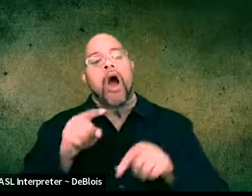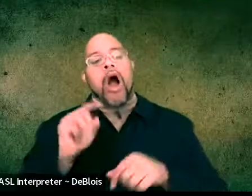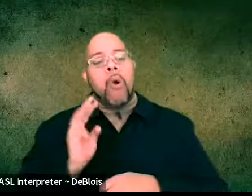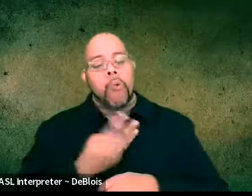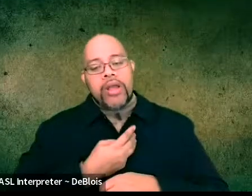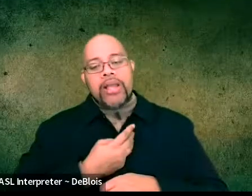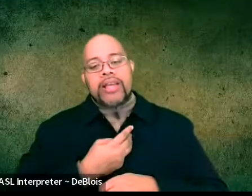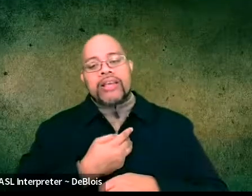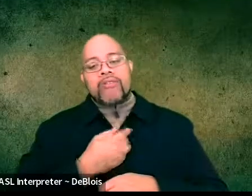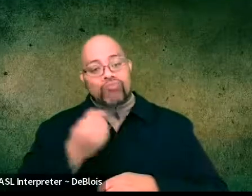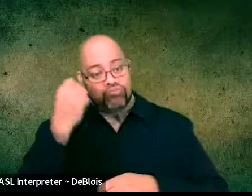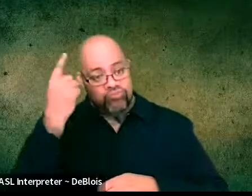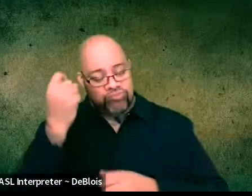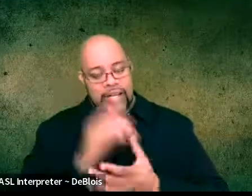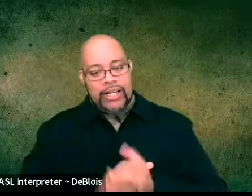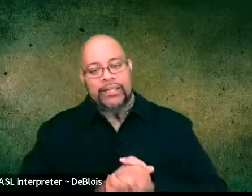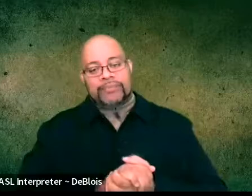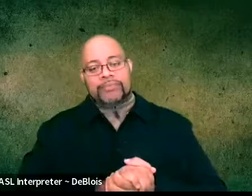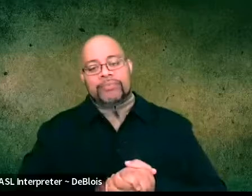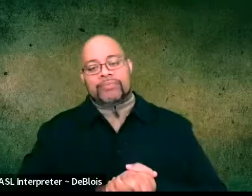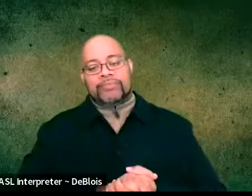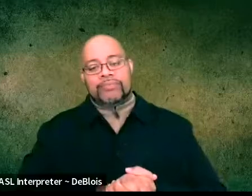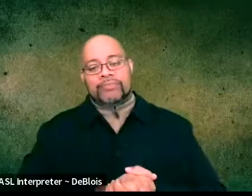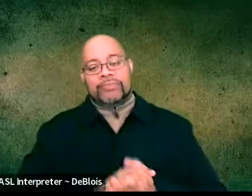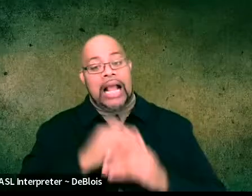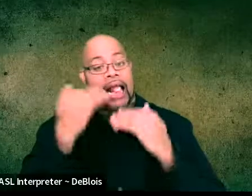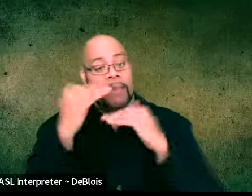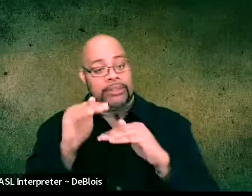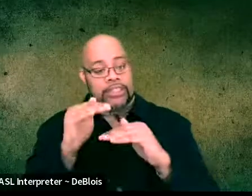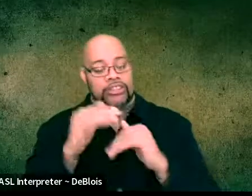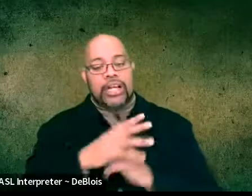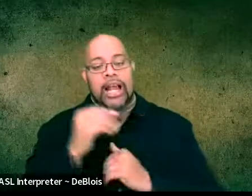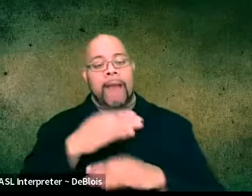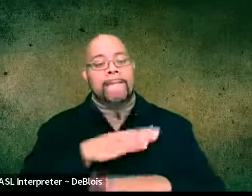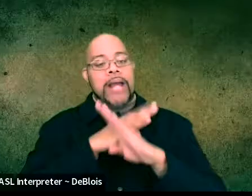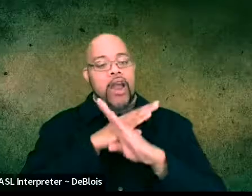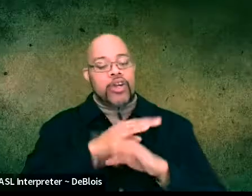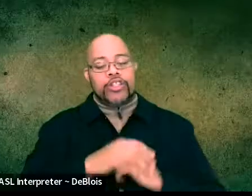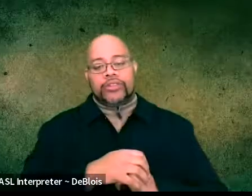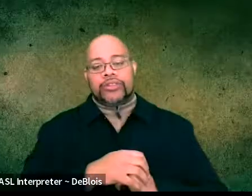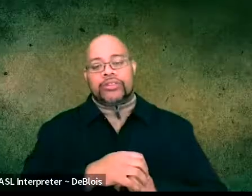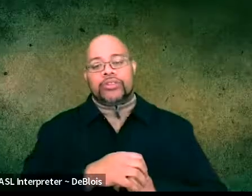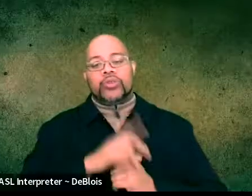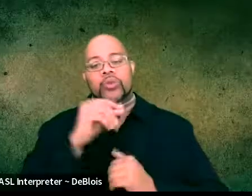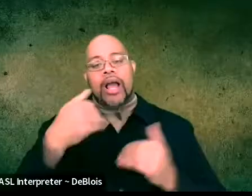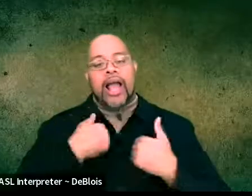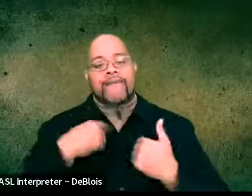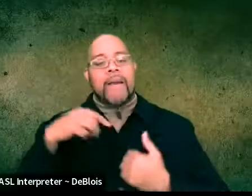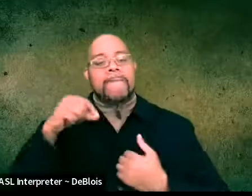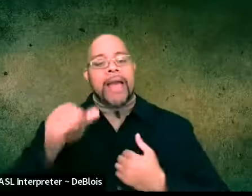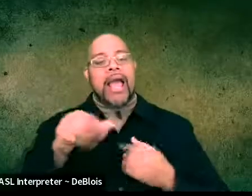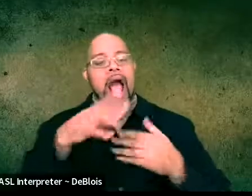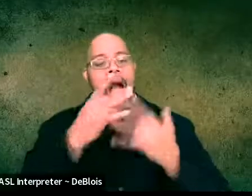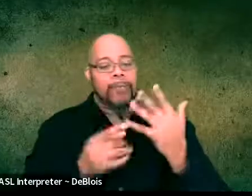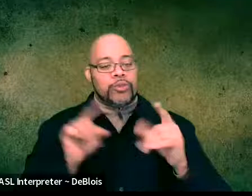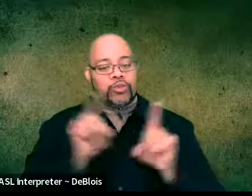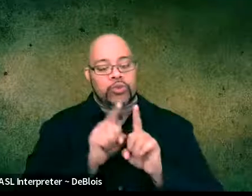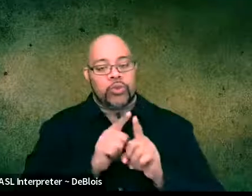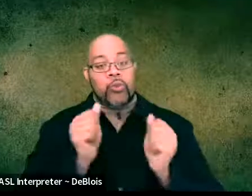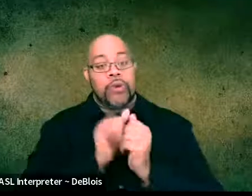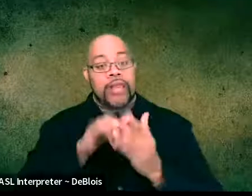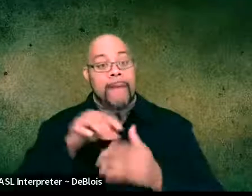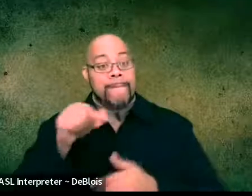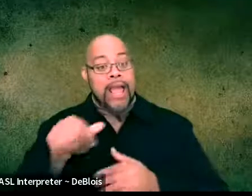we, understand the limitations and barriers we do have the pay option as well. And with that